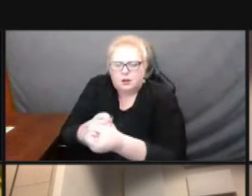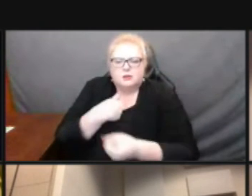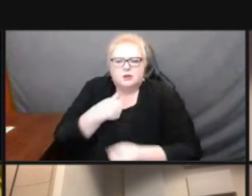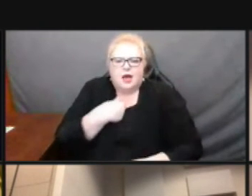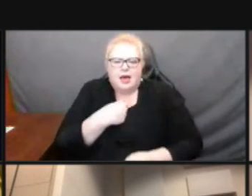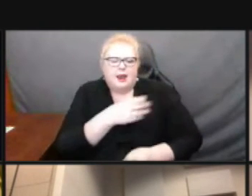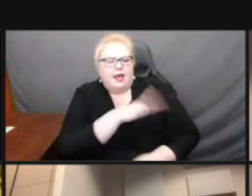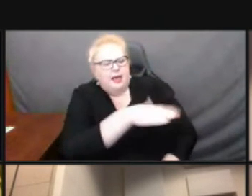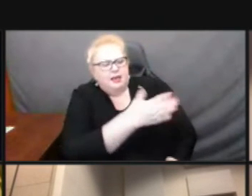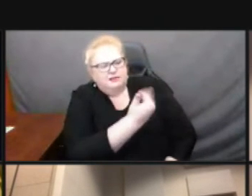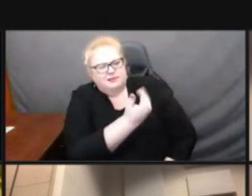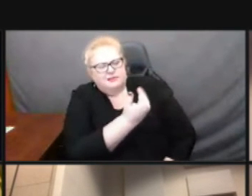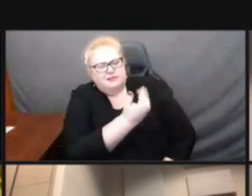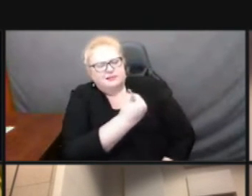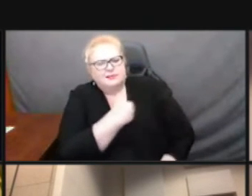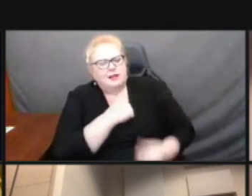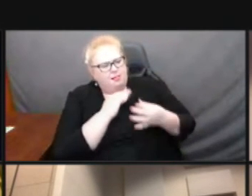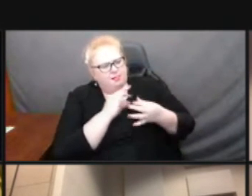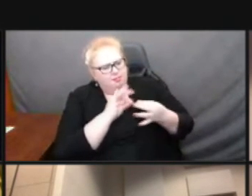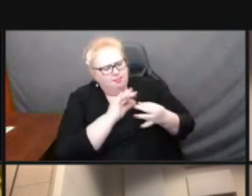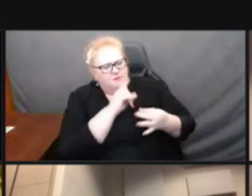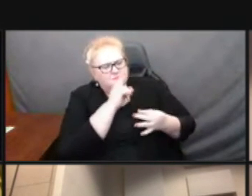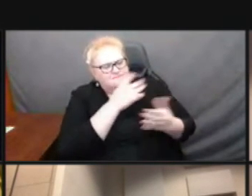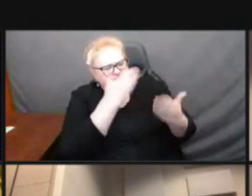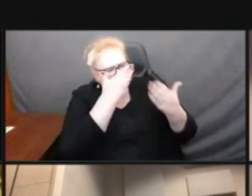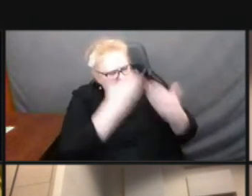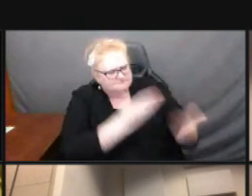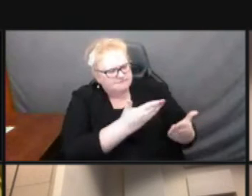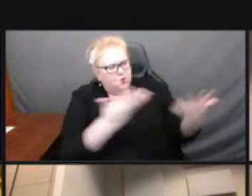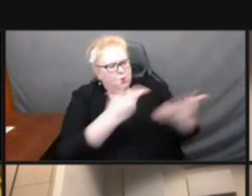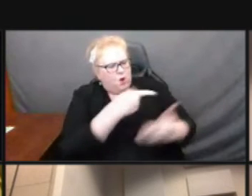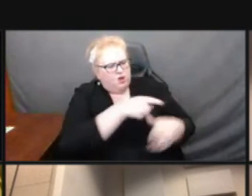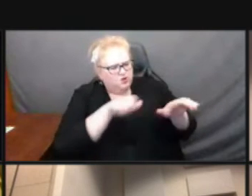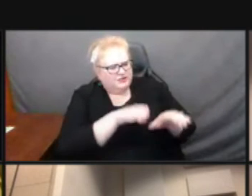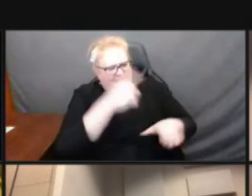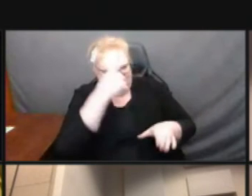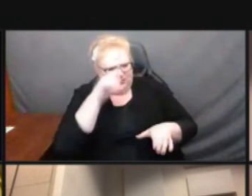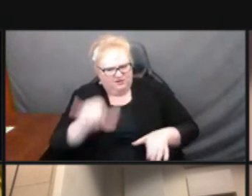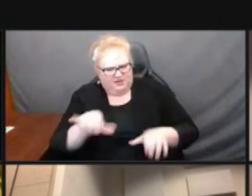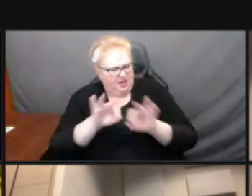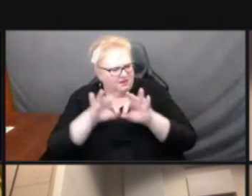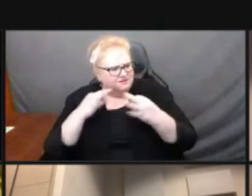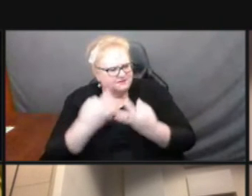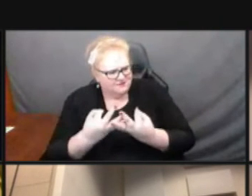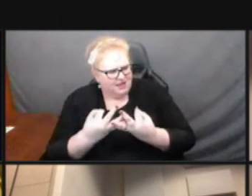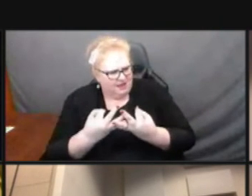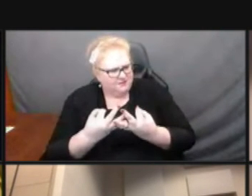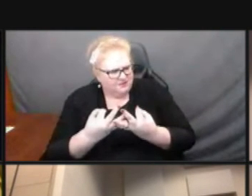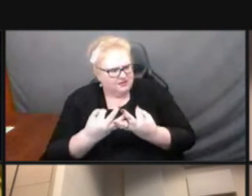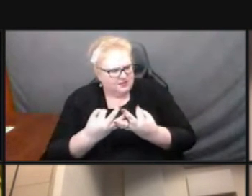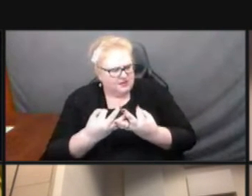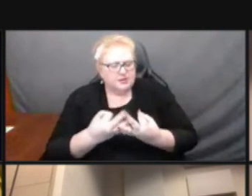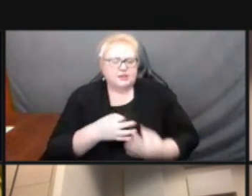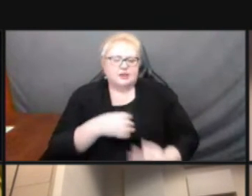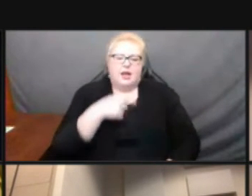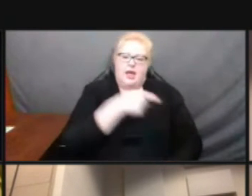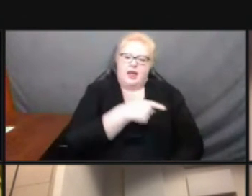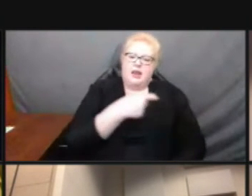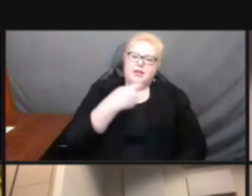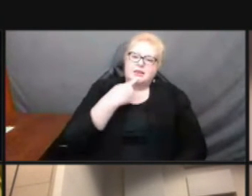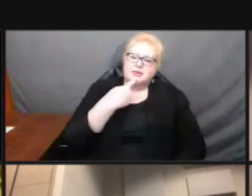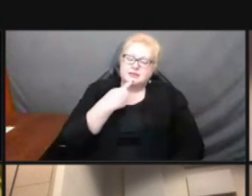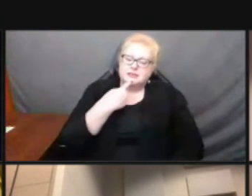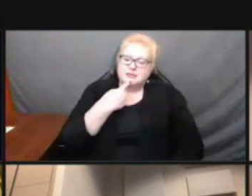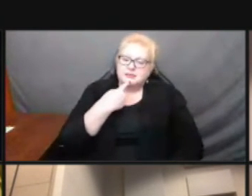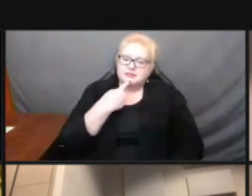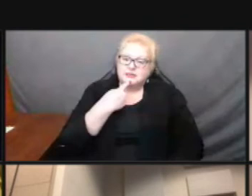I said, man, I really appreciate what you've done for this family. He said, this is a reflection